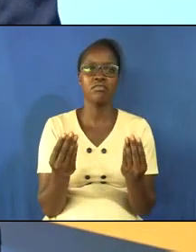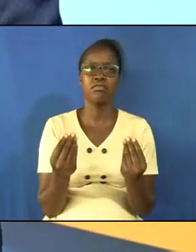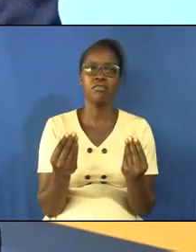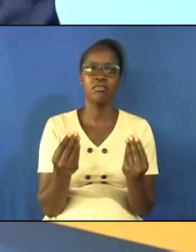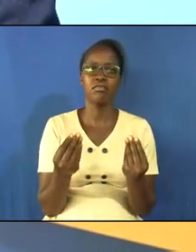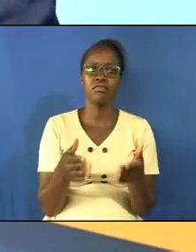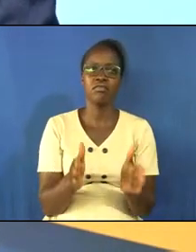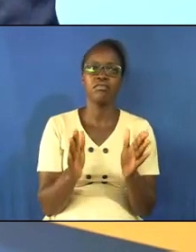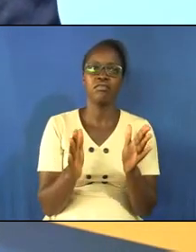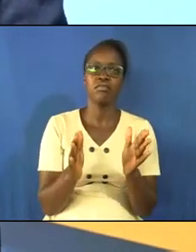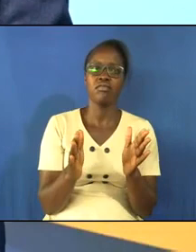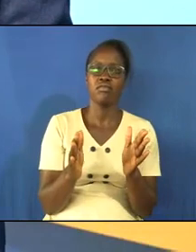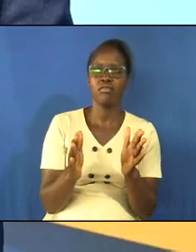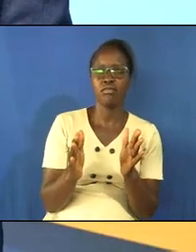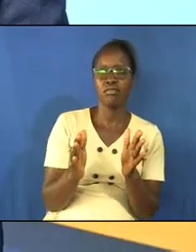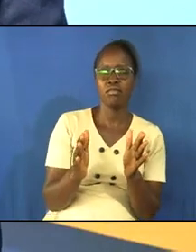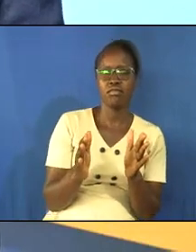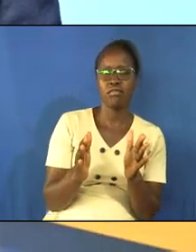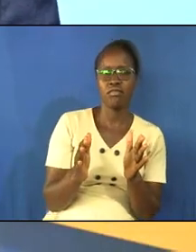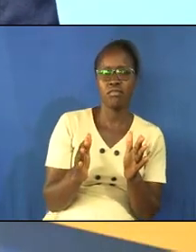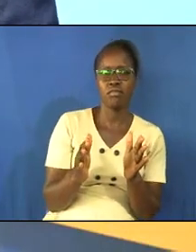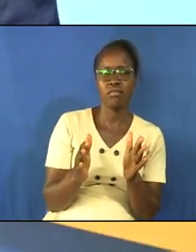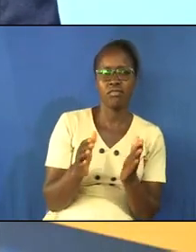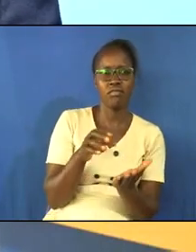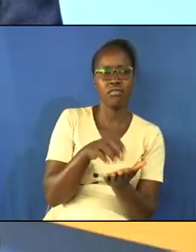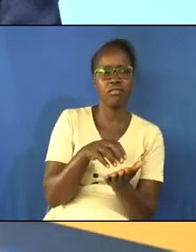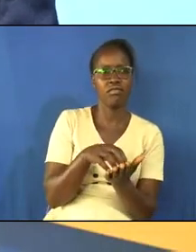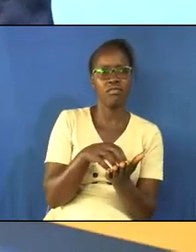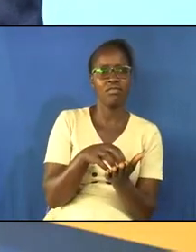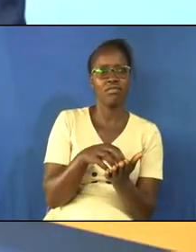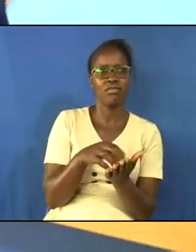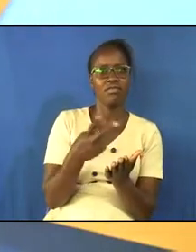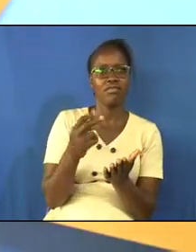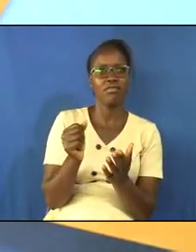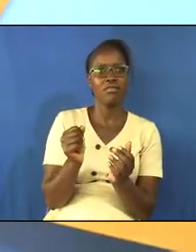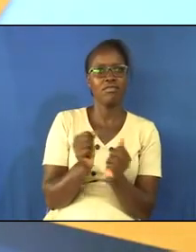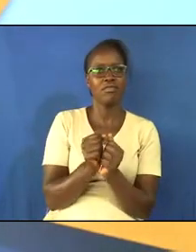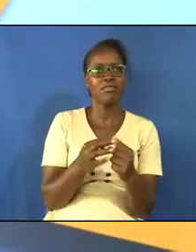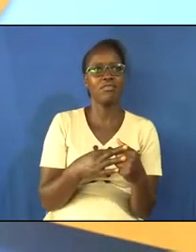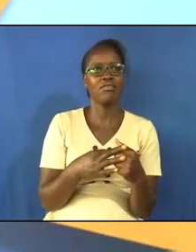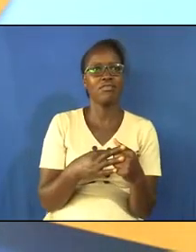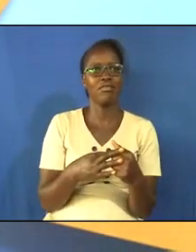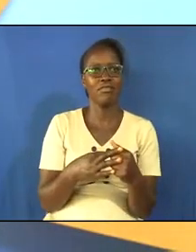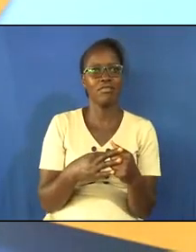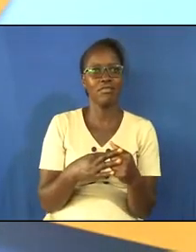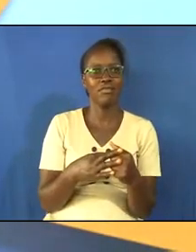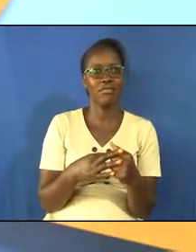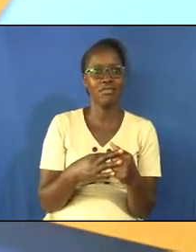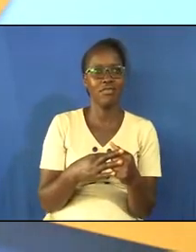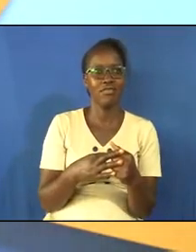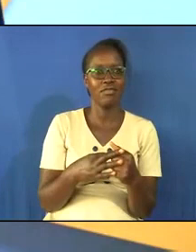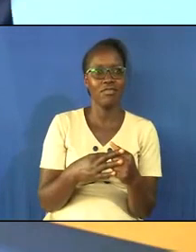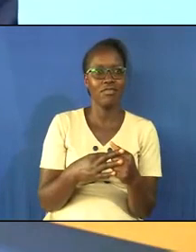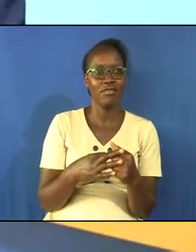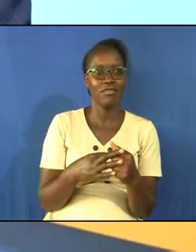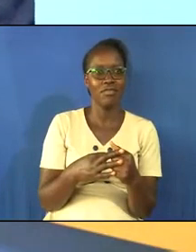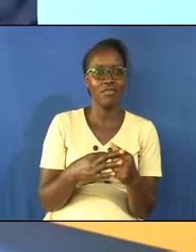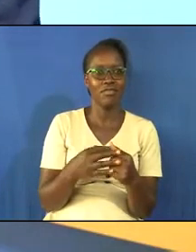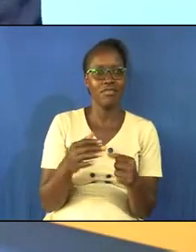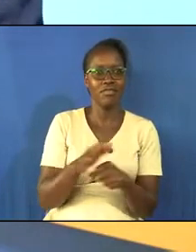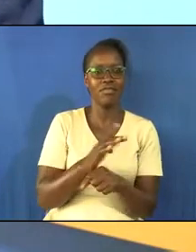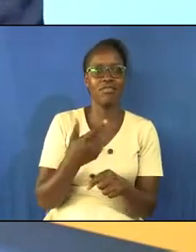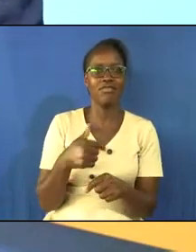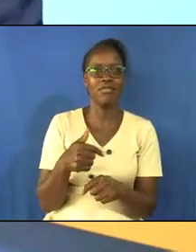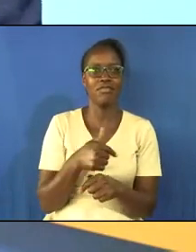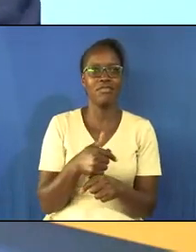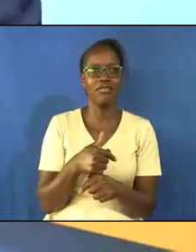9, rolled out in 2015. As late as 2018, the FDA approved it for ages 26 through 45. So most of us